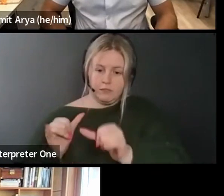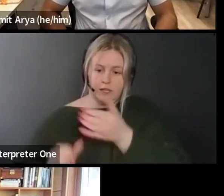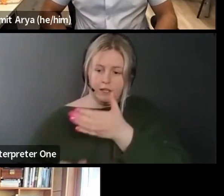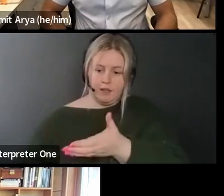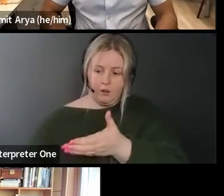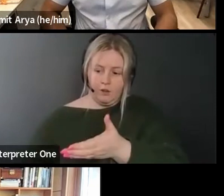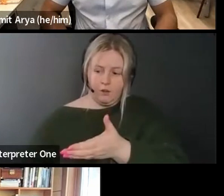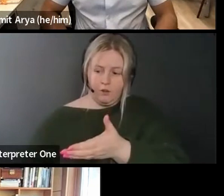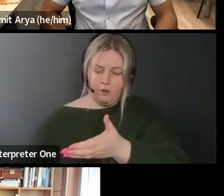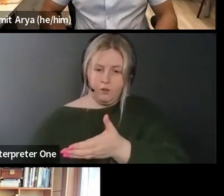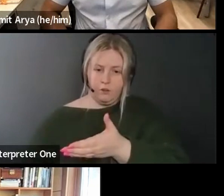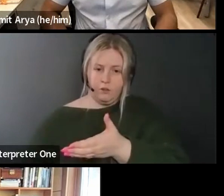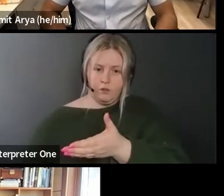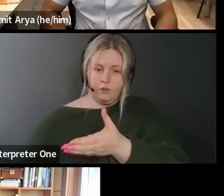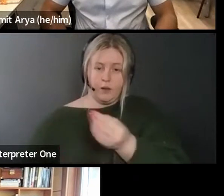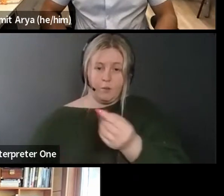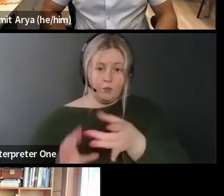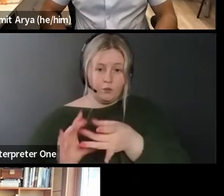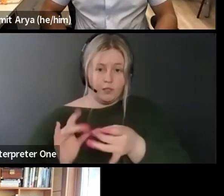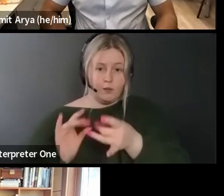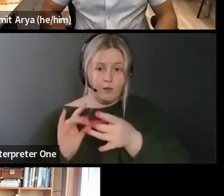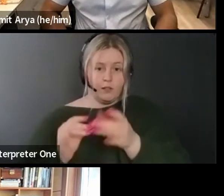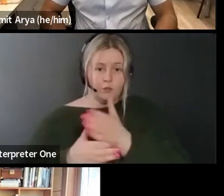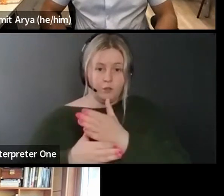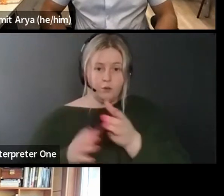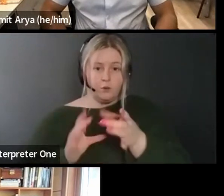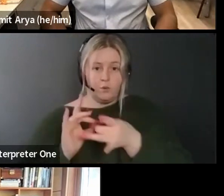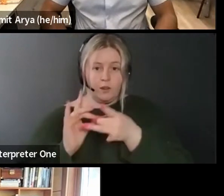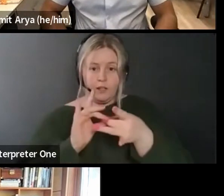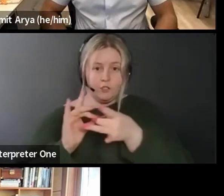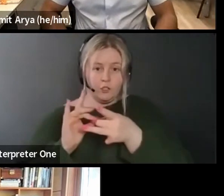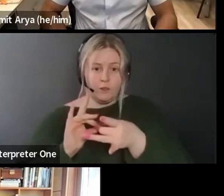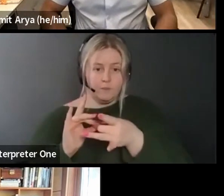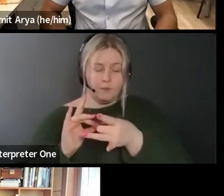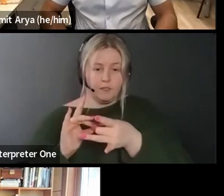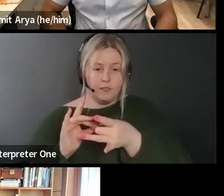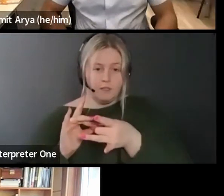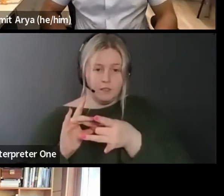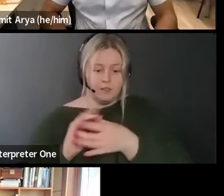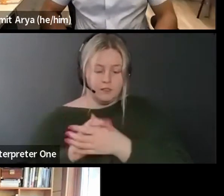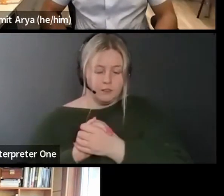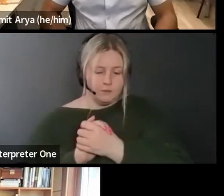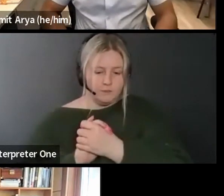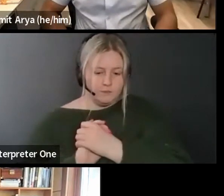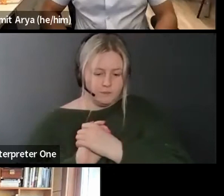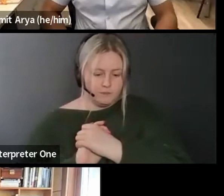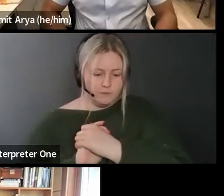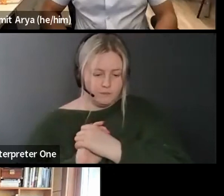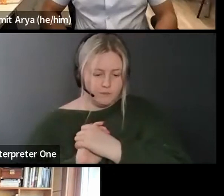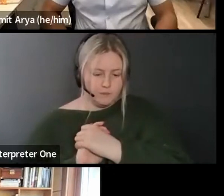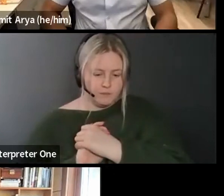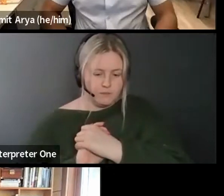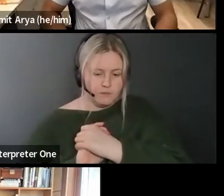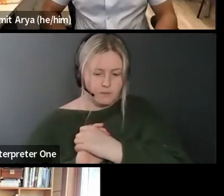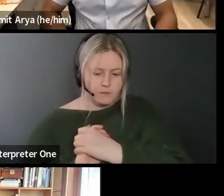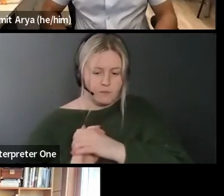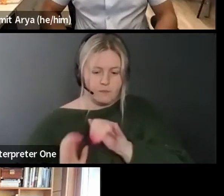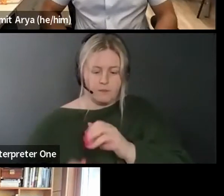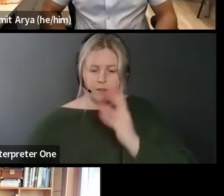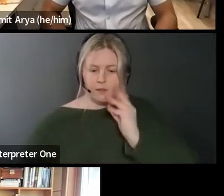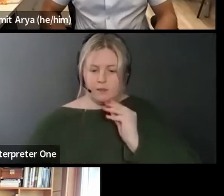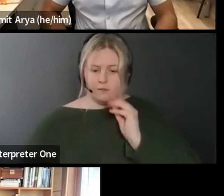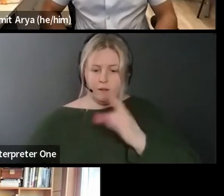And what you shared about relationships not being honored really hit home, because it was a pretty triggering experience to have